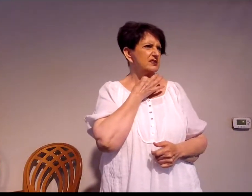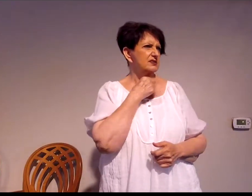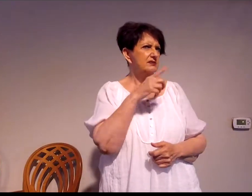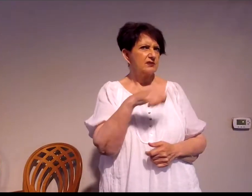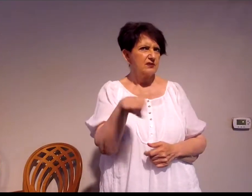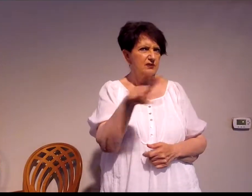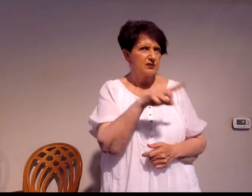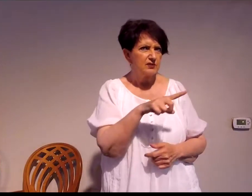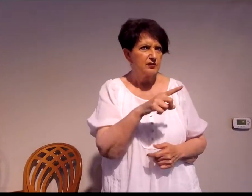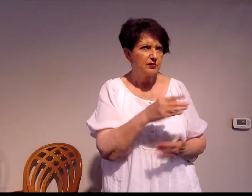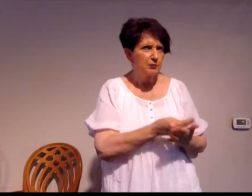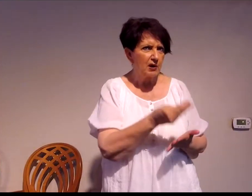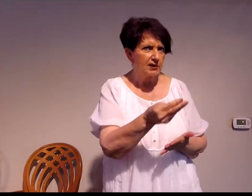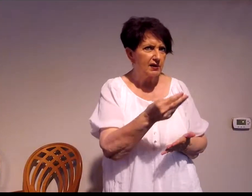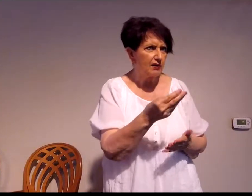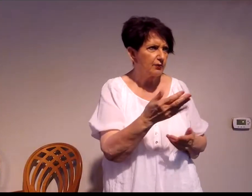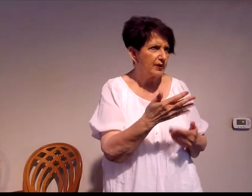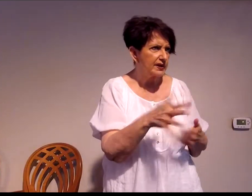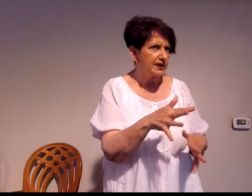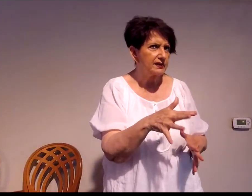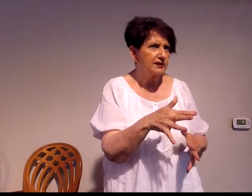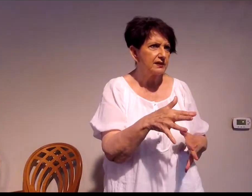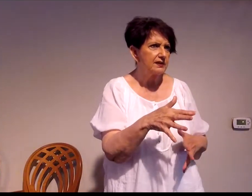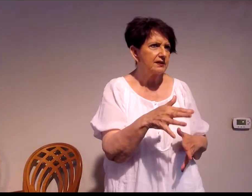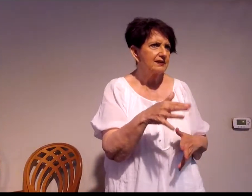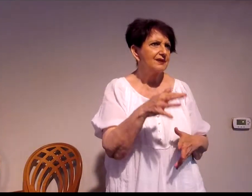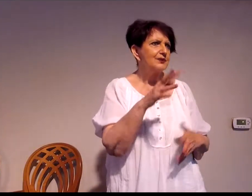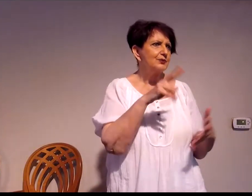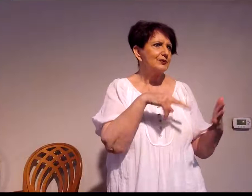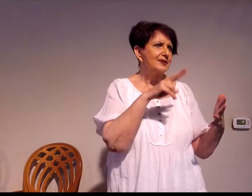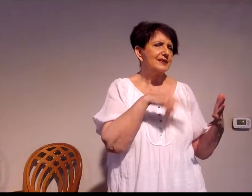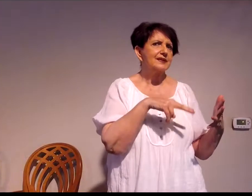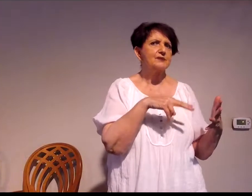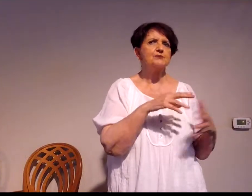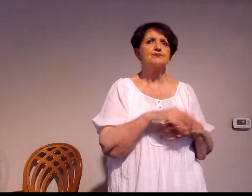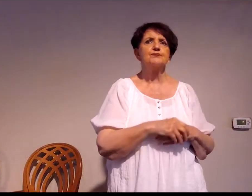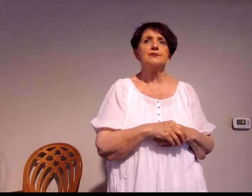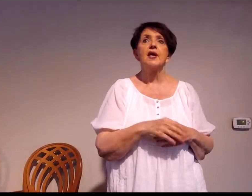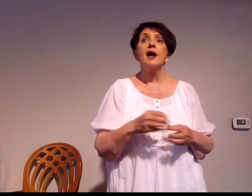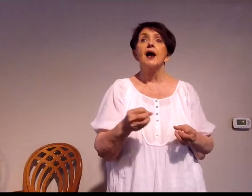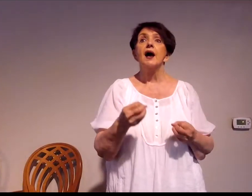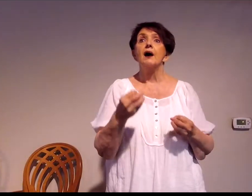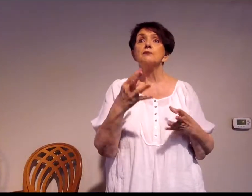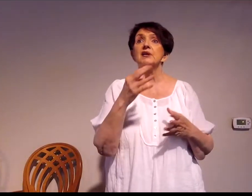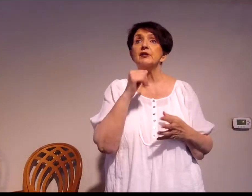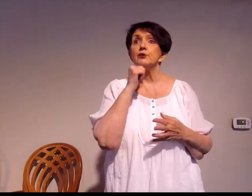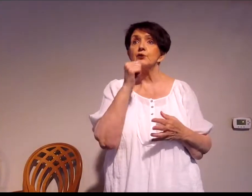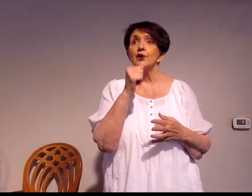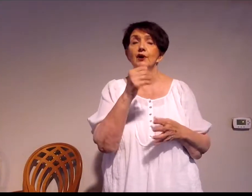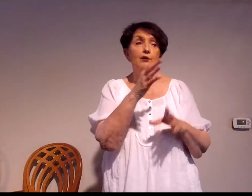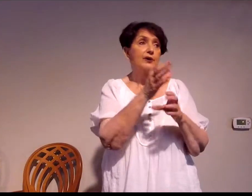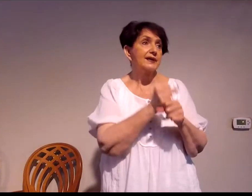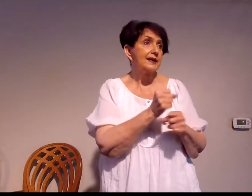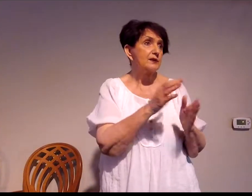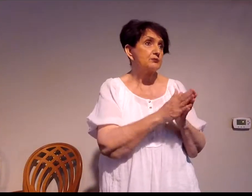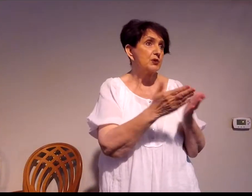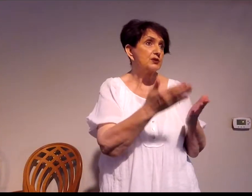how many are reading it with Dr. Petra and I? Okay, how many who aren't are going to go get this